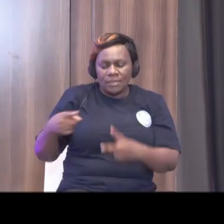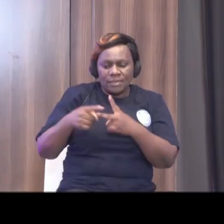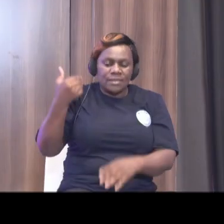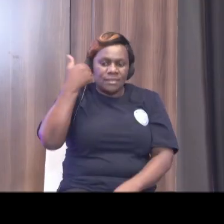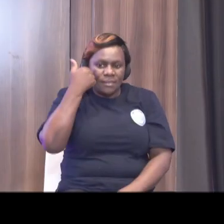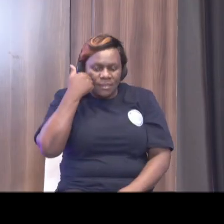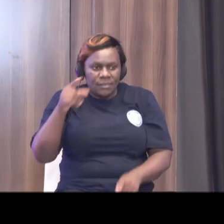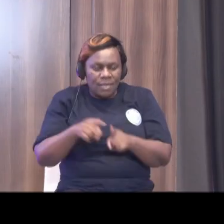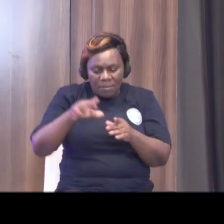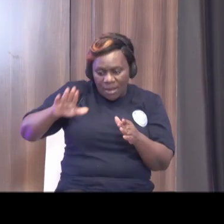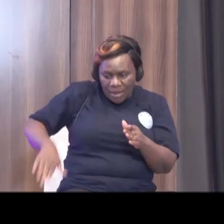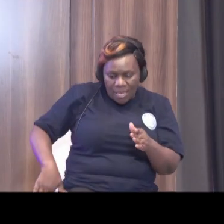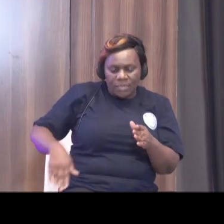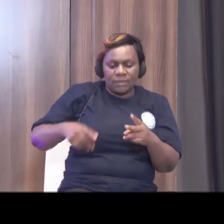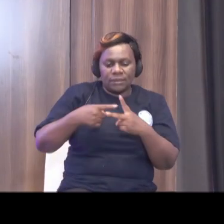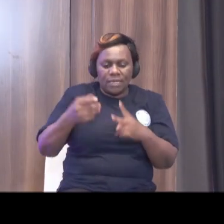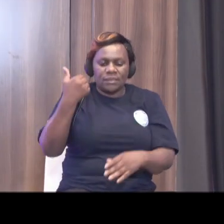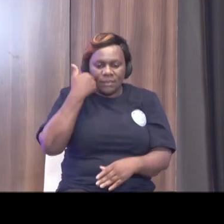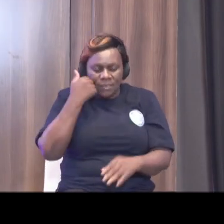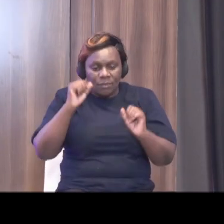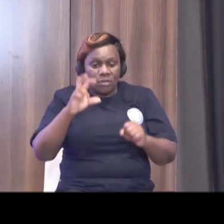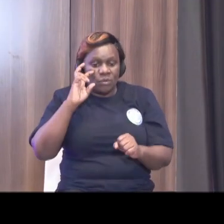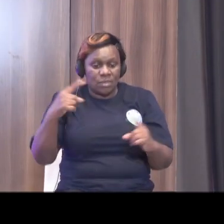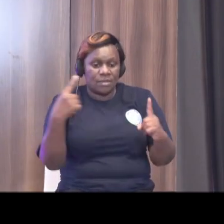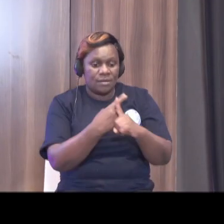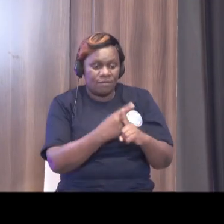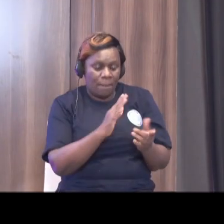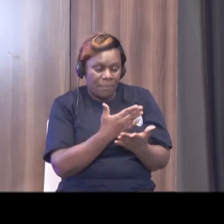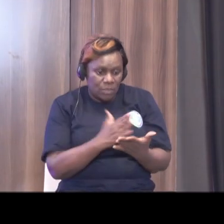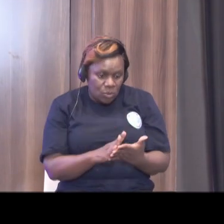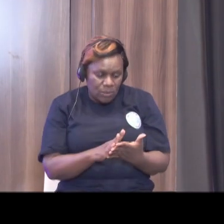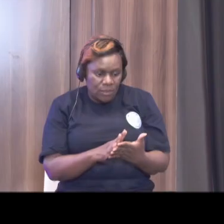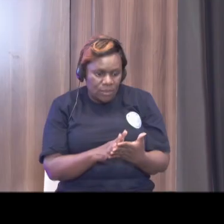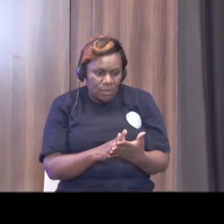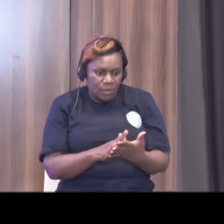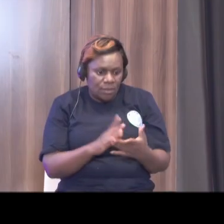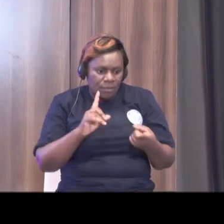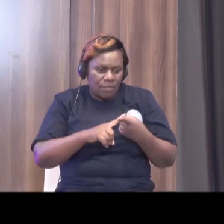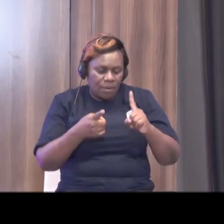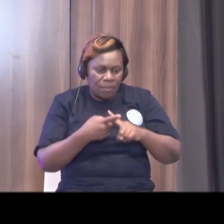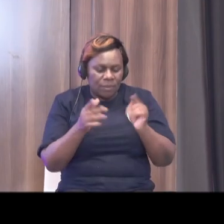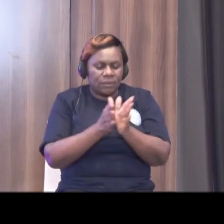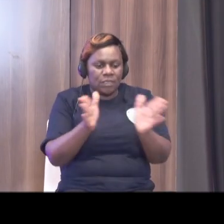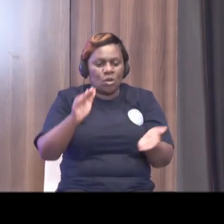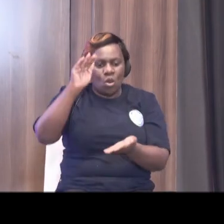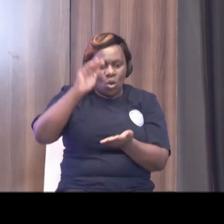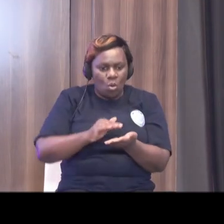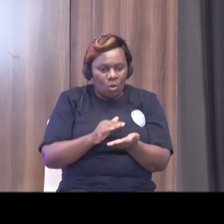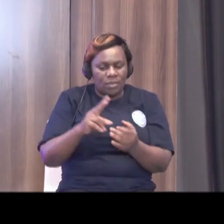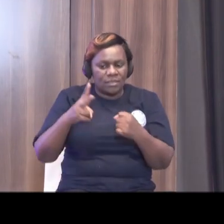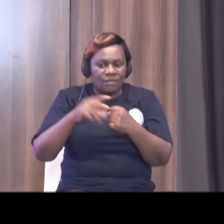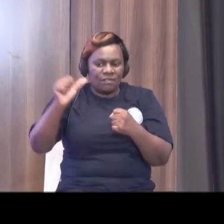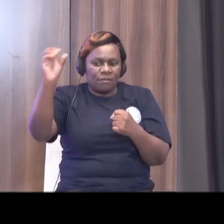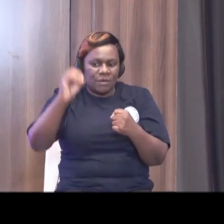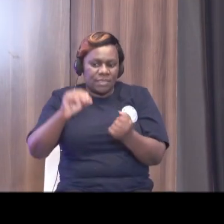disease than for late onset disease. You can also see the difference between that the thresholds are generally lower for the